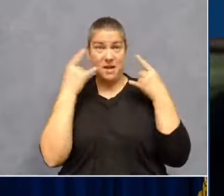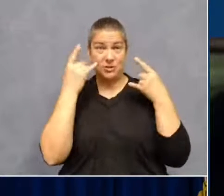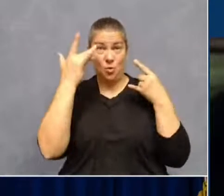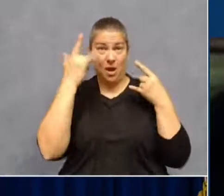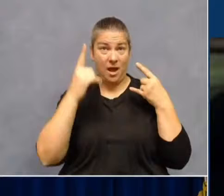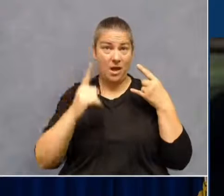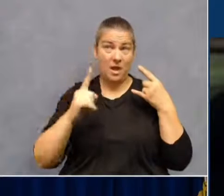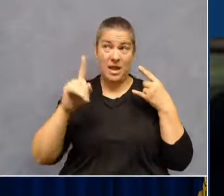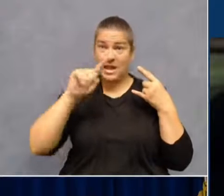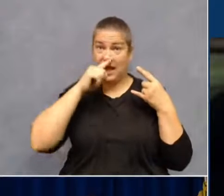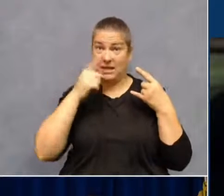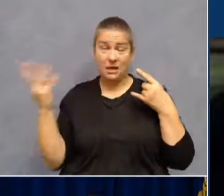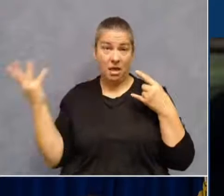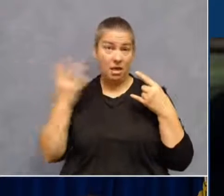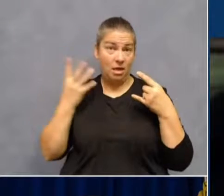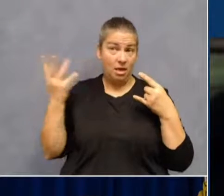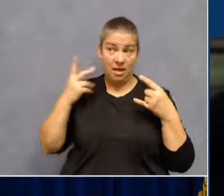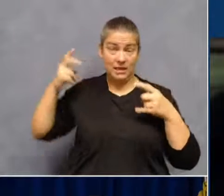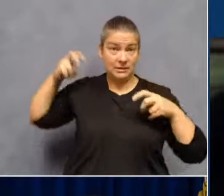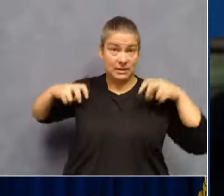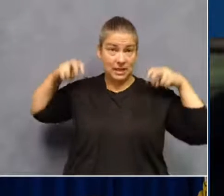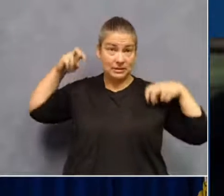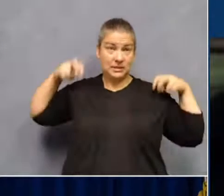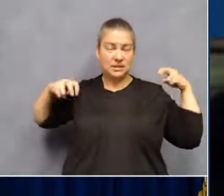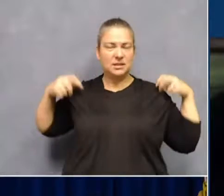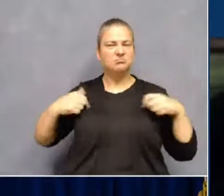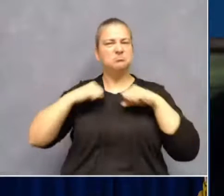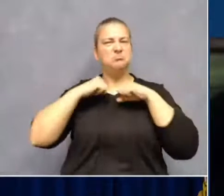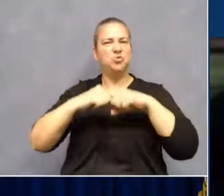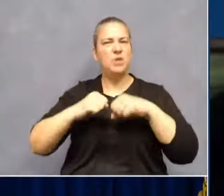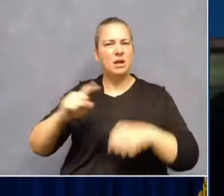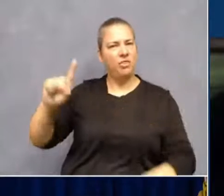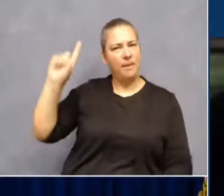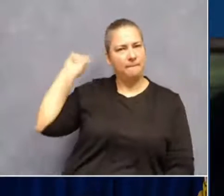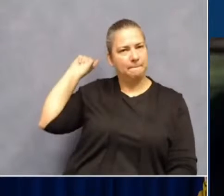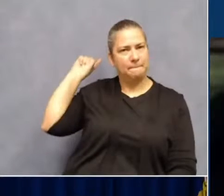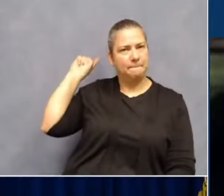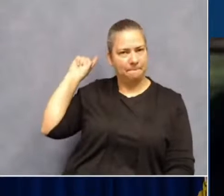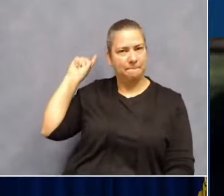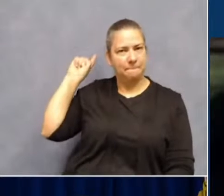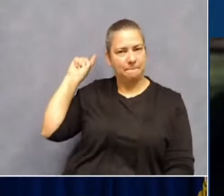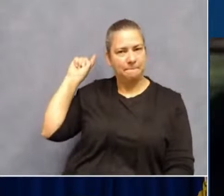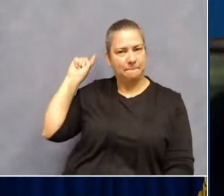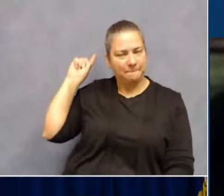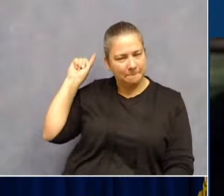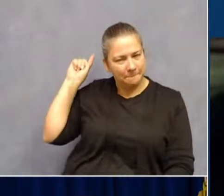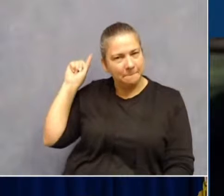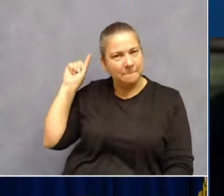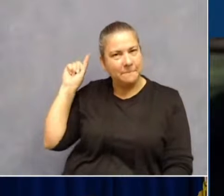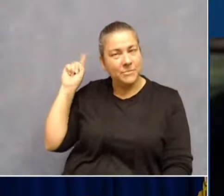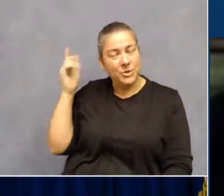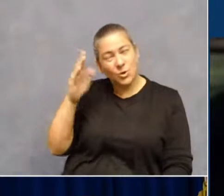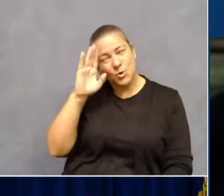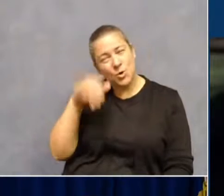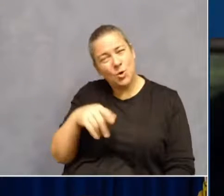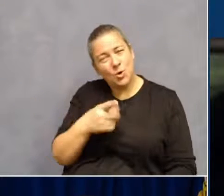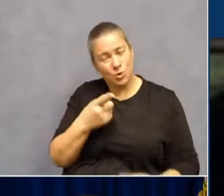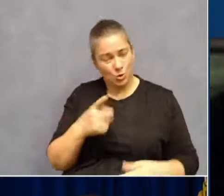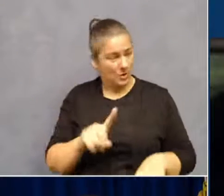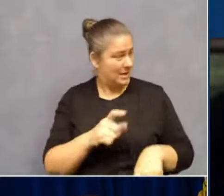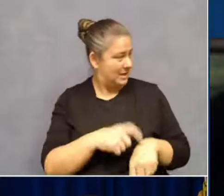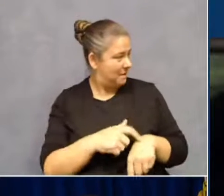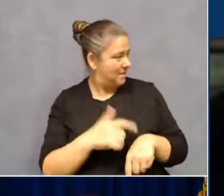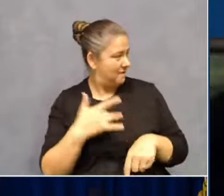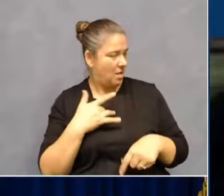all special to me. I'm going to do what I can to protect them. You know, in a scary and difficult time where we're trying to bring our kids